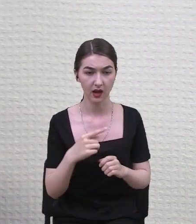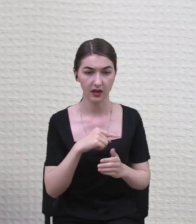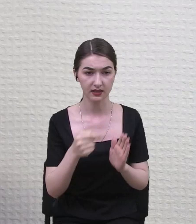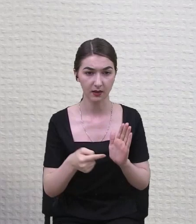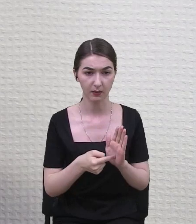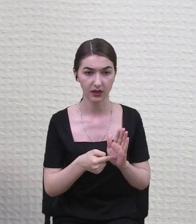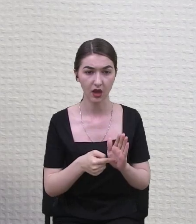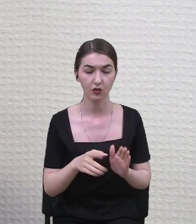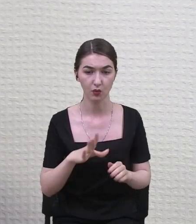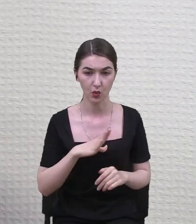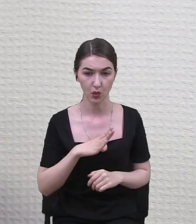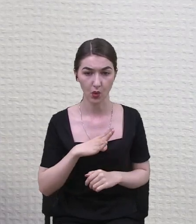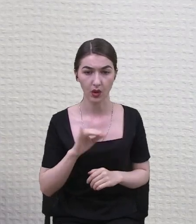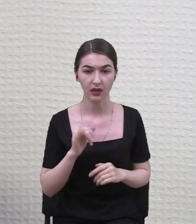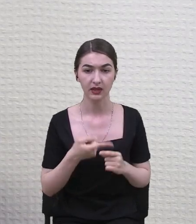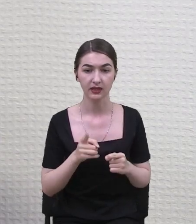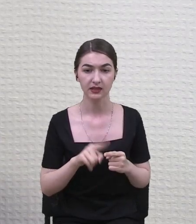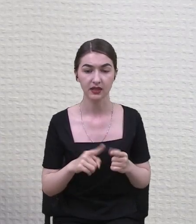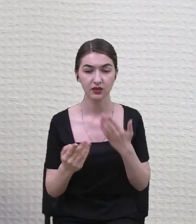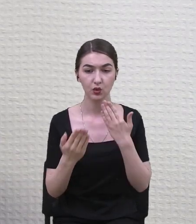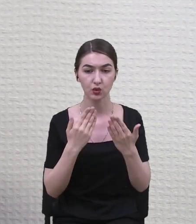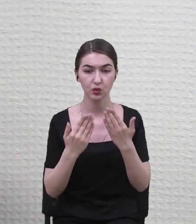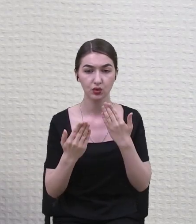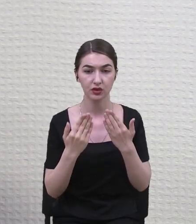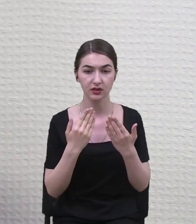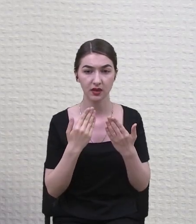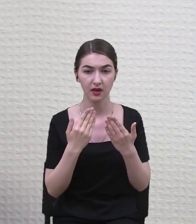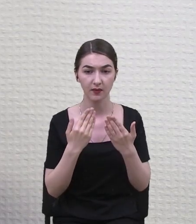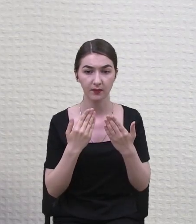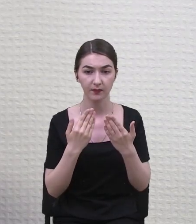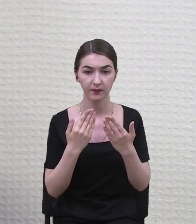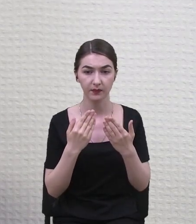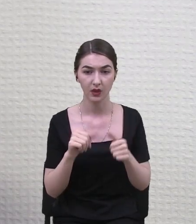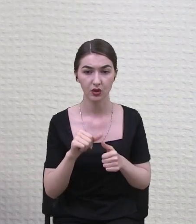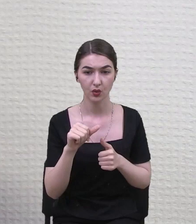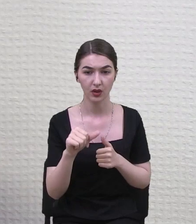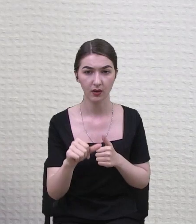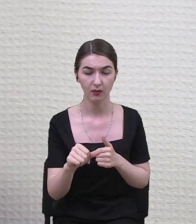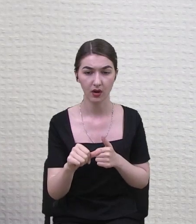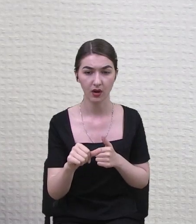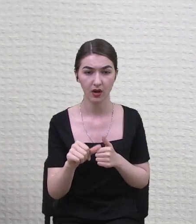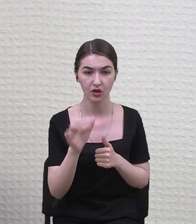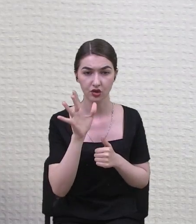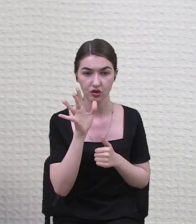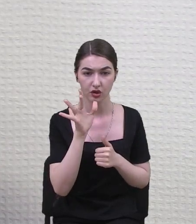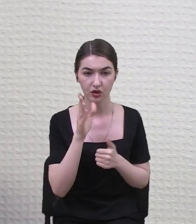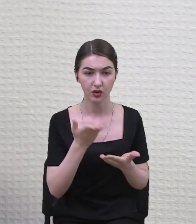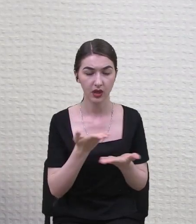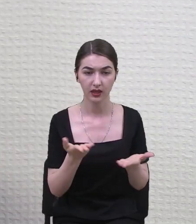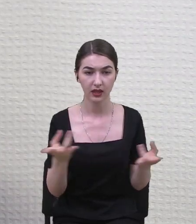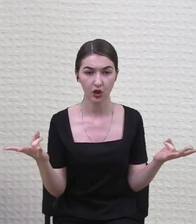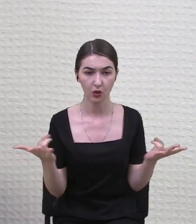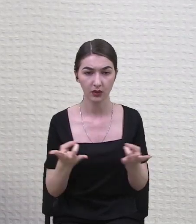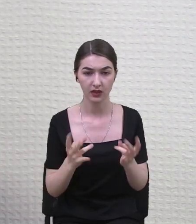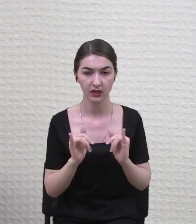period of verification of each accident, how long it takes to cooperate on the scale of